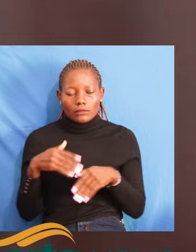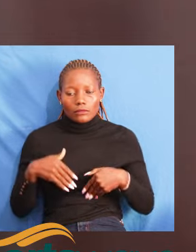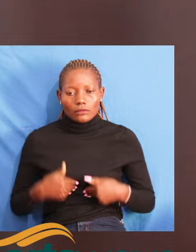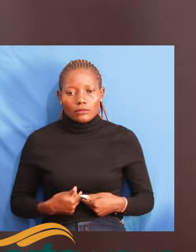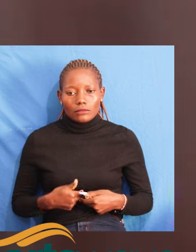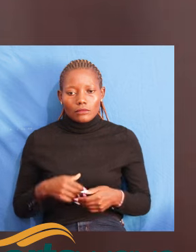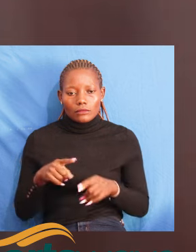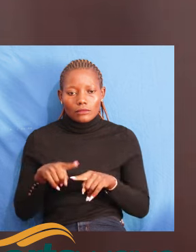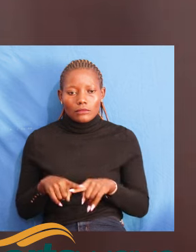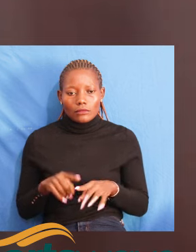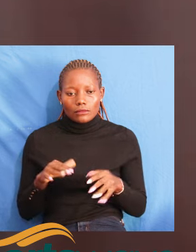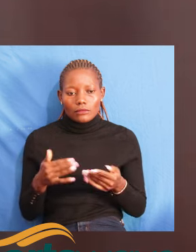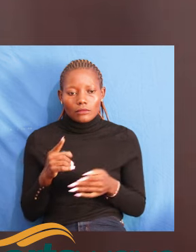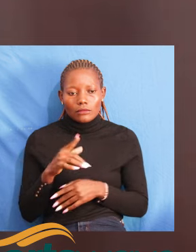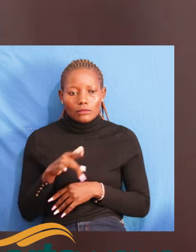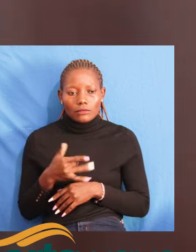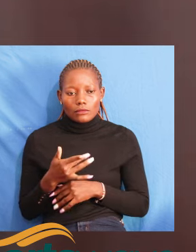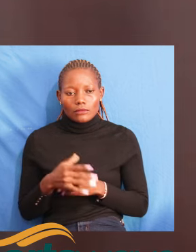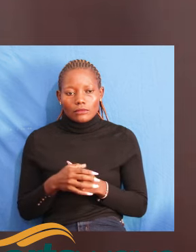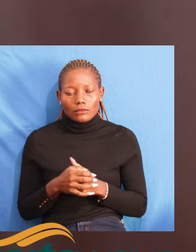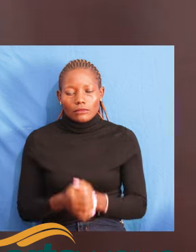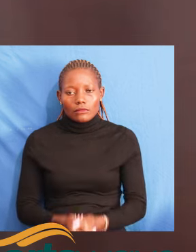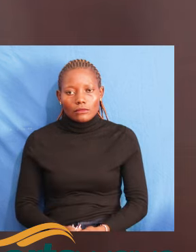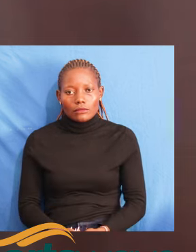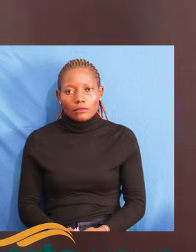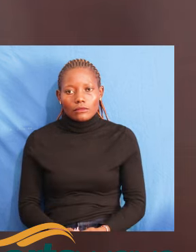how your body reacts.